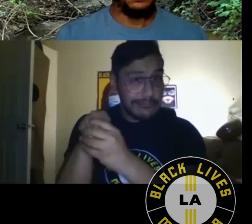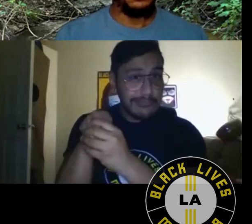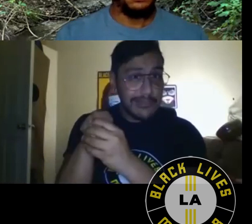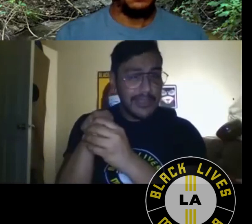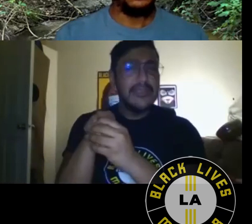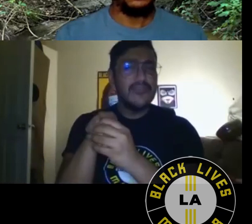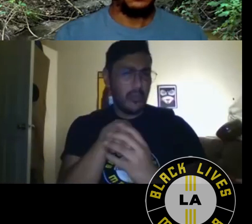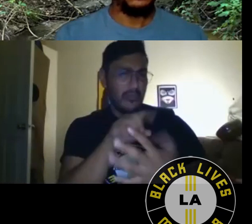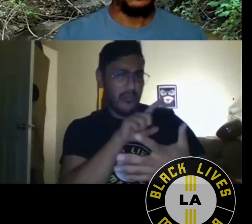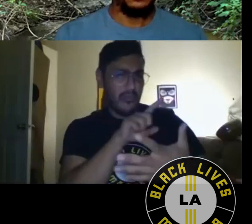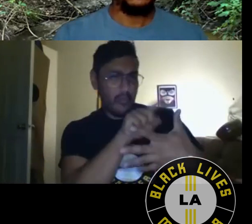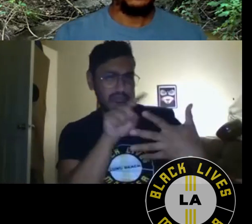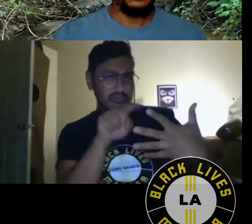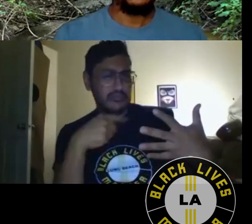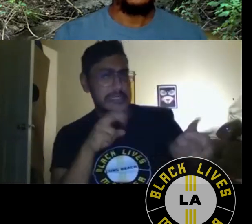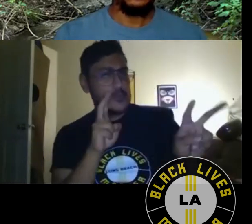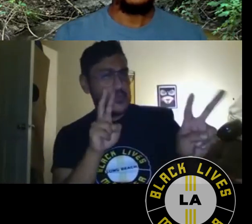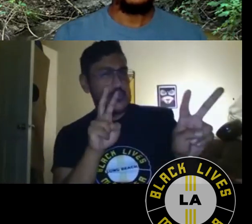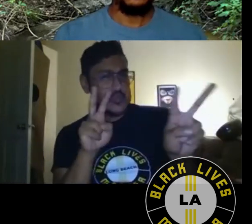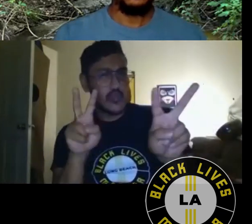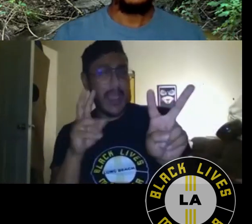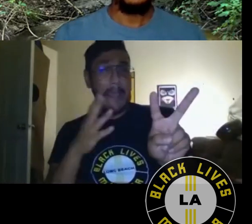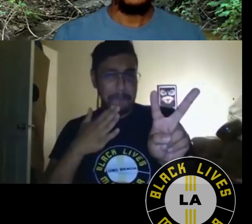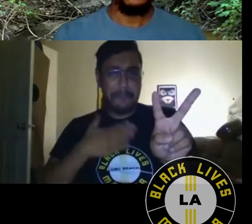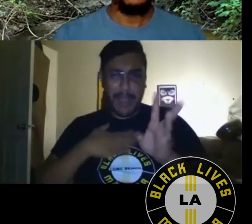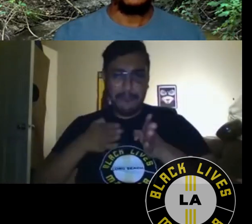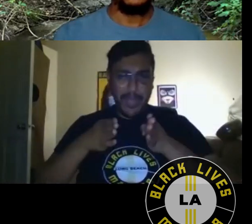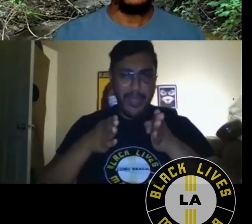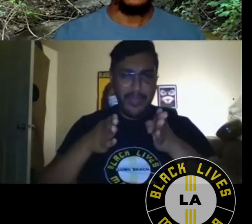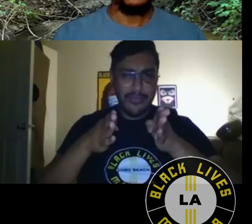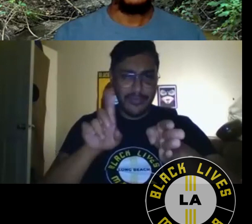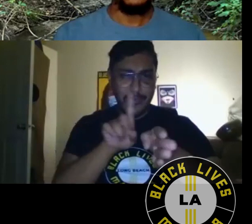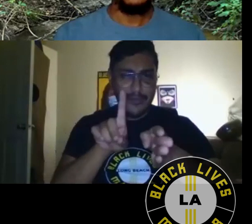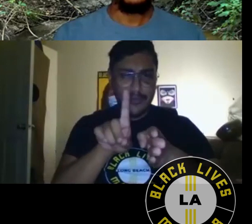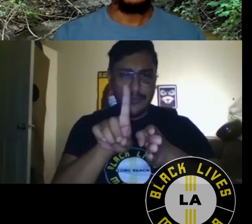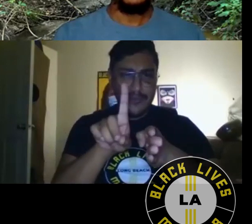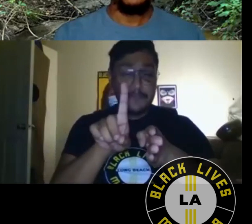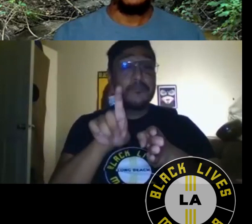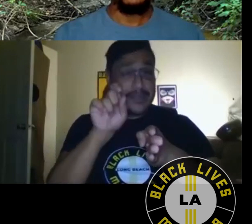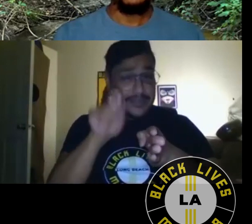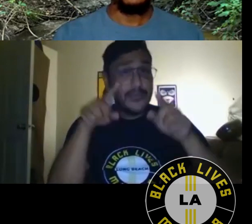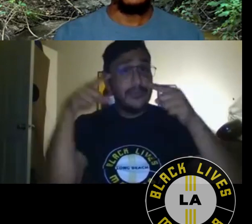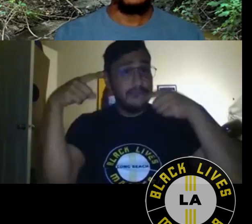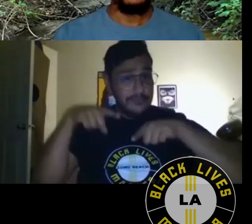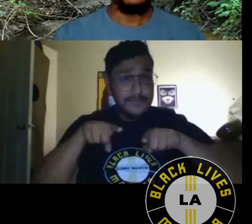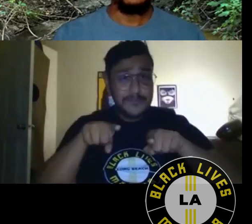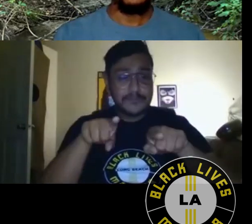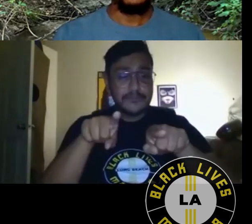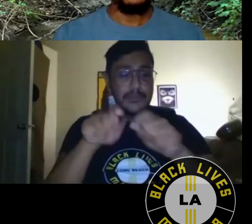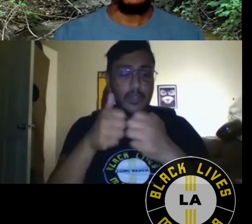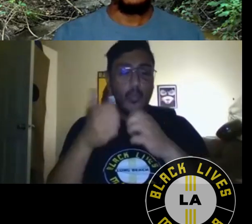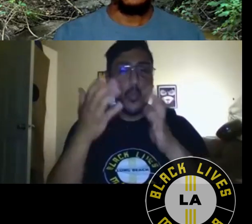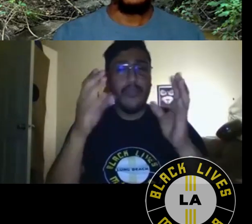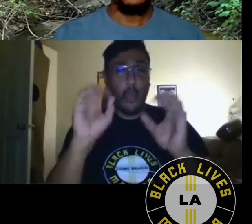my path. I must walk it, and I have to be adjacent to and in step with the organizations that are